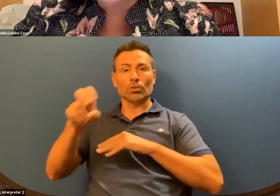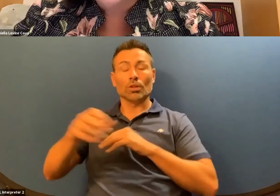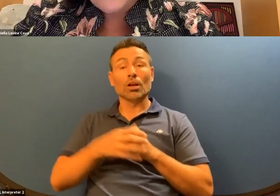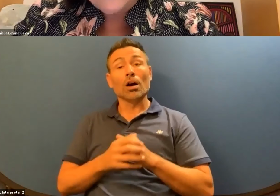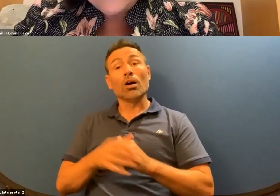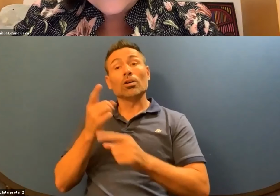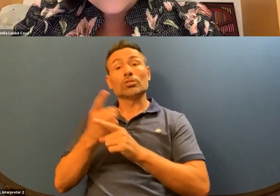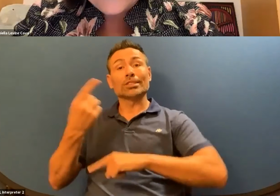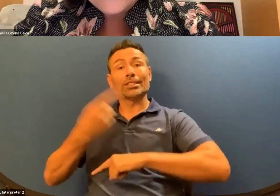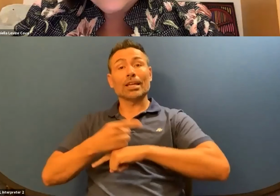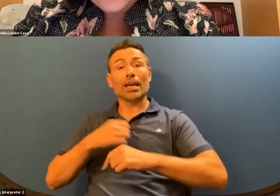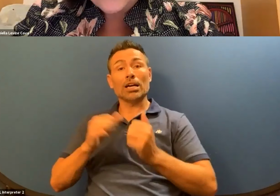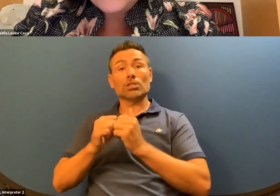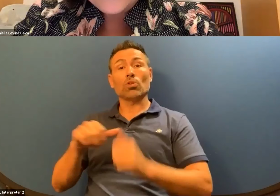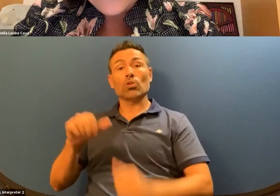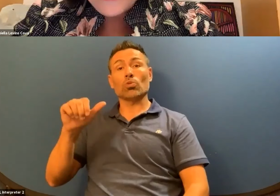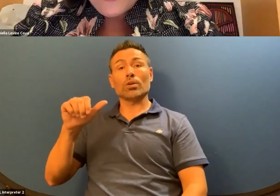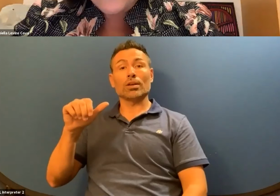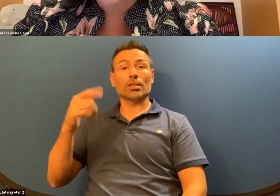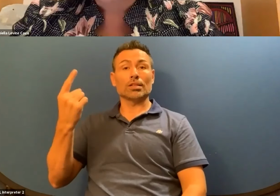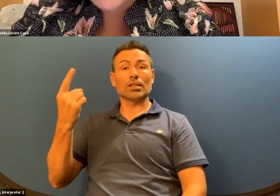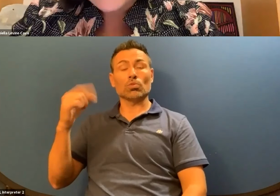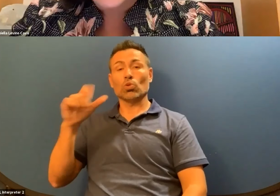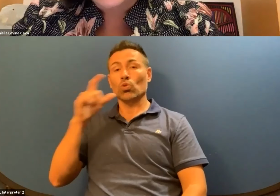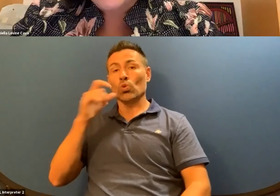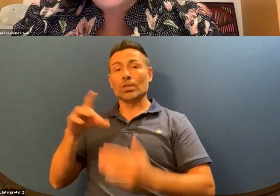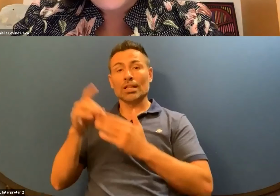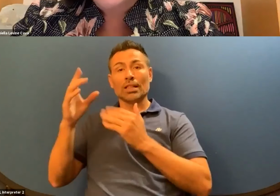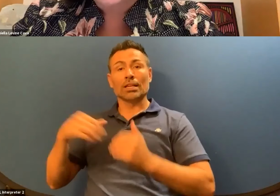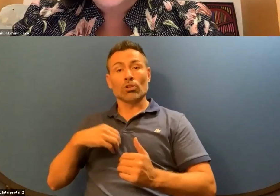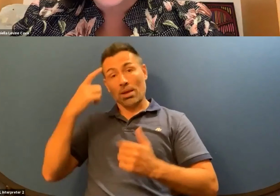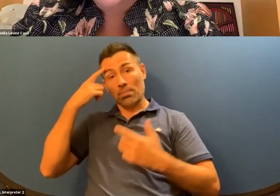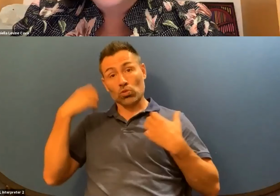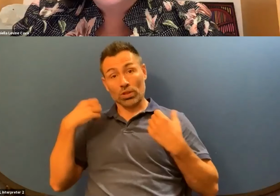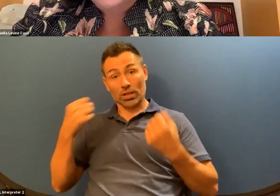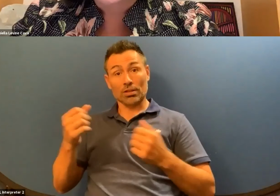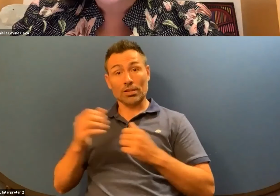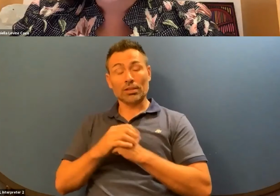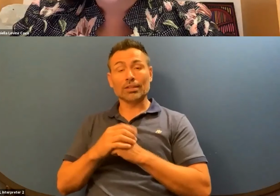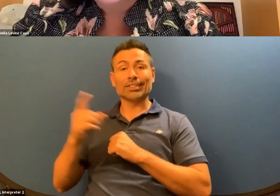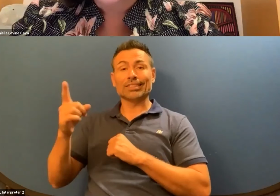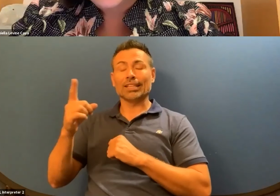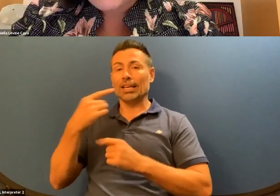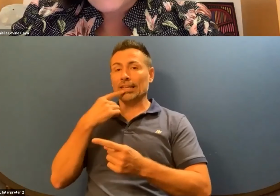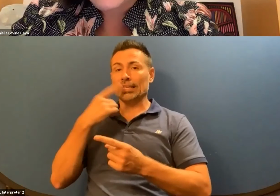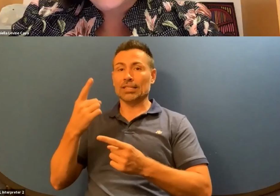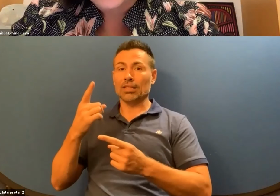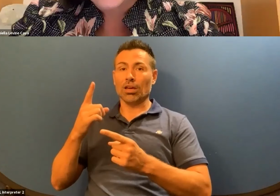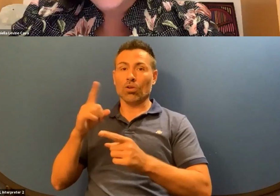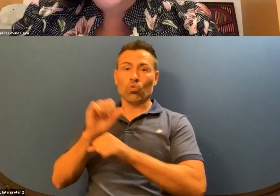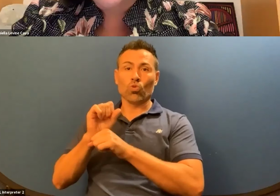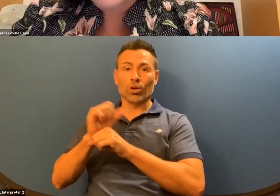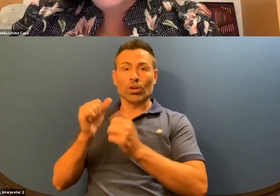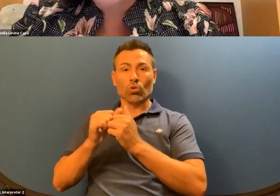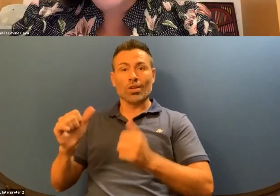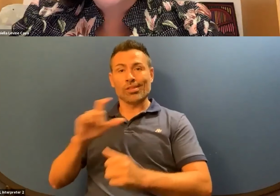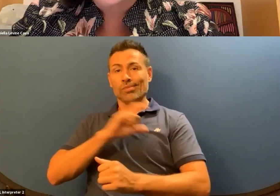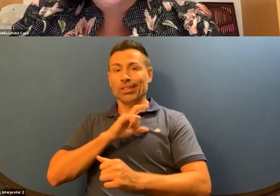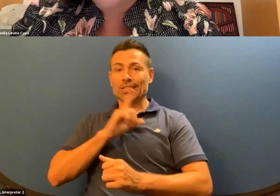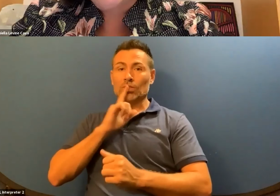for those with mental illness. And he's told me how dramatically we've been able to, working with the police, reduce our jail population.